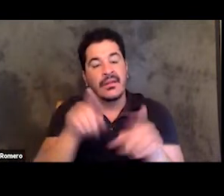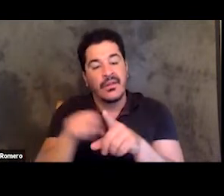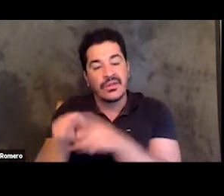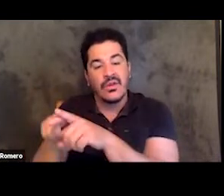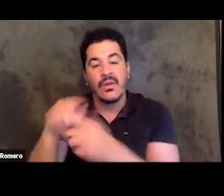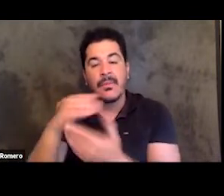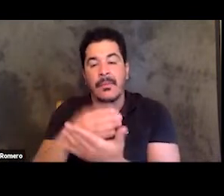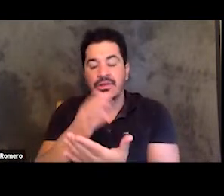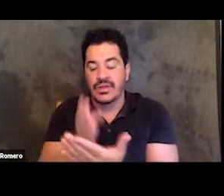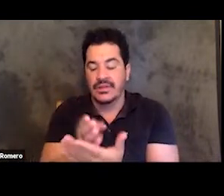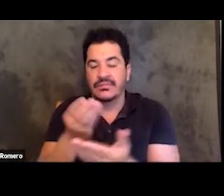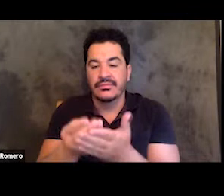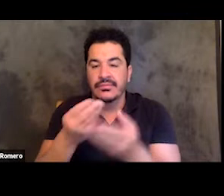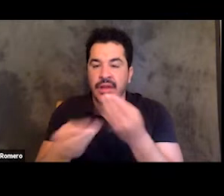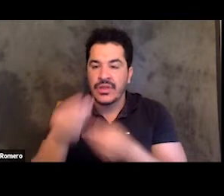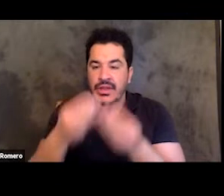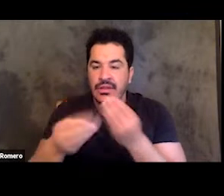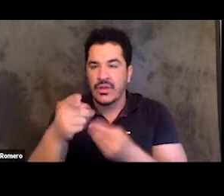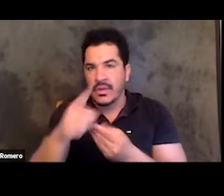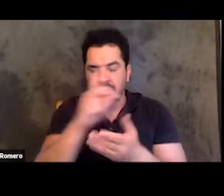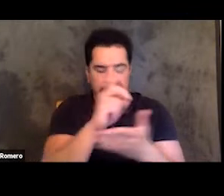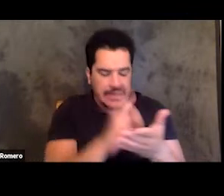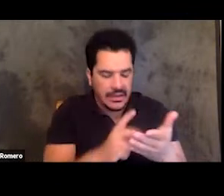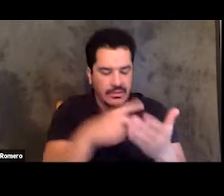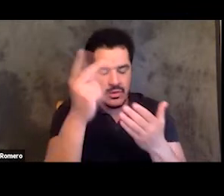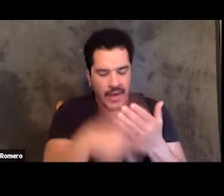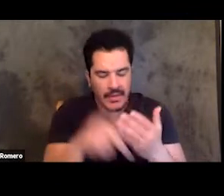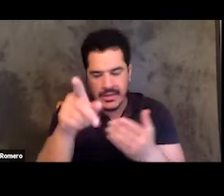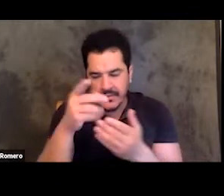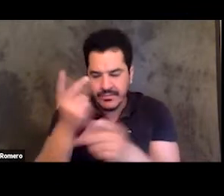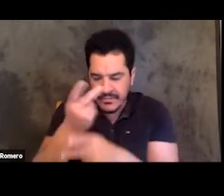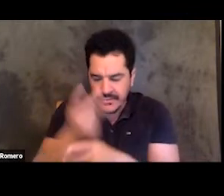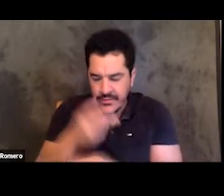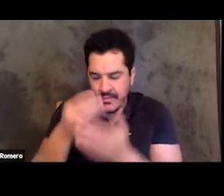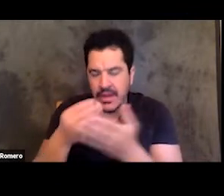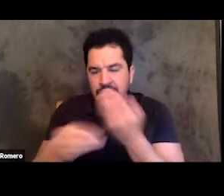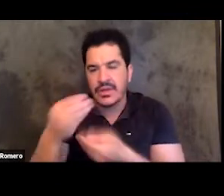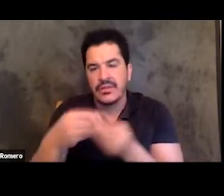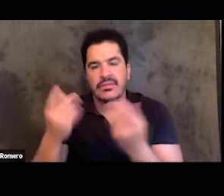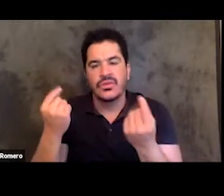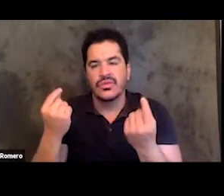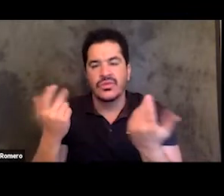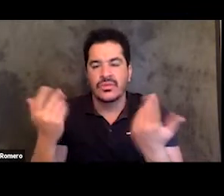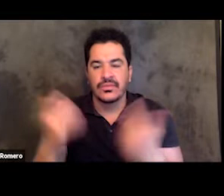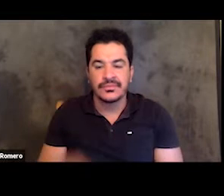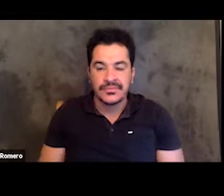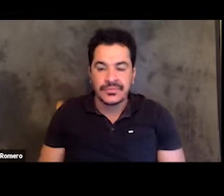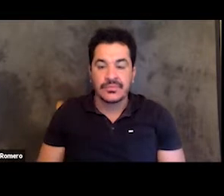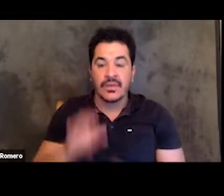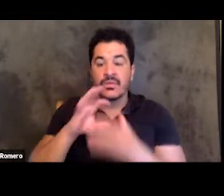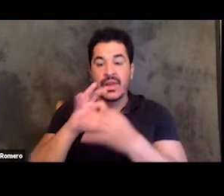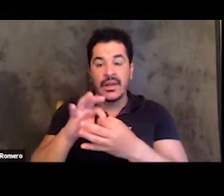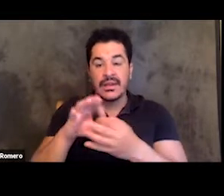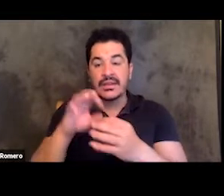about when you're designing your program, when you're working on the budget? And this includes everything from staffing needs, staff costs.